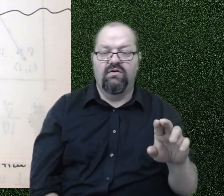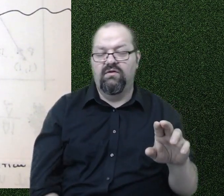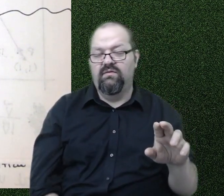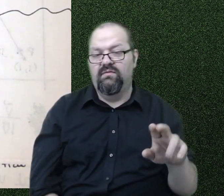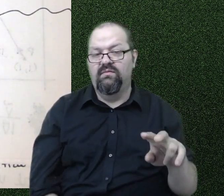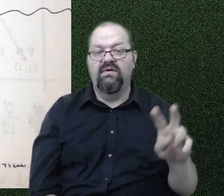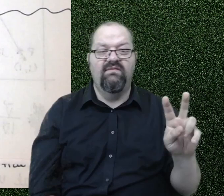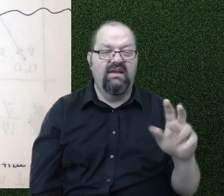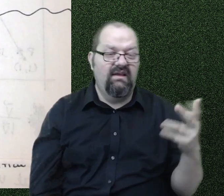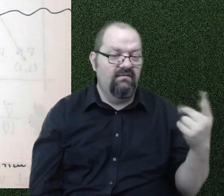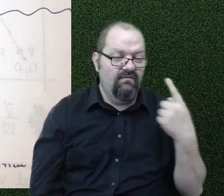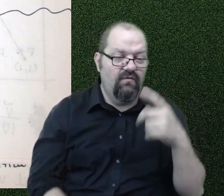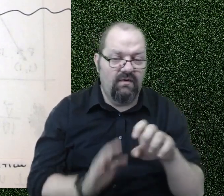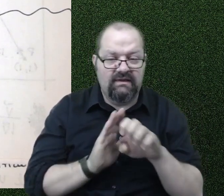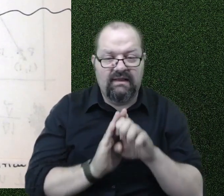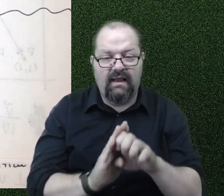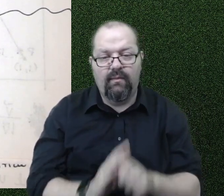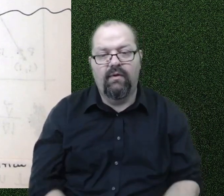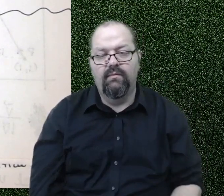just for example.